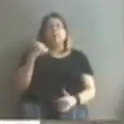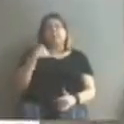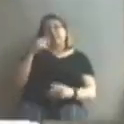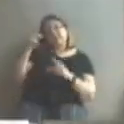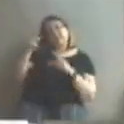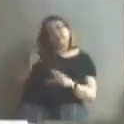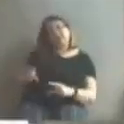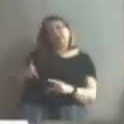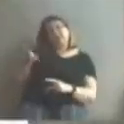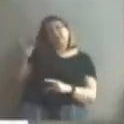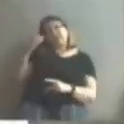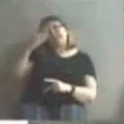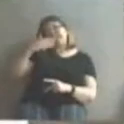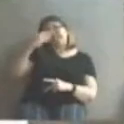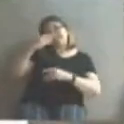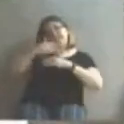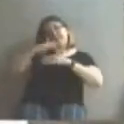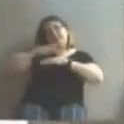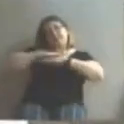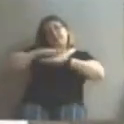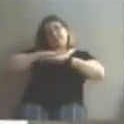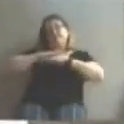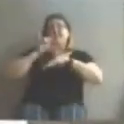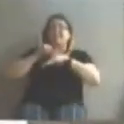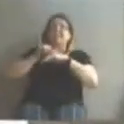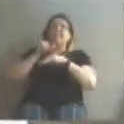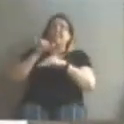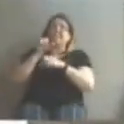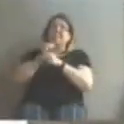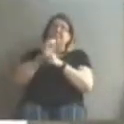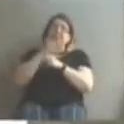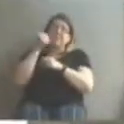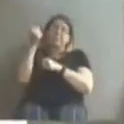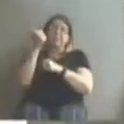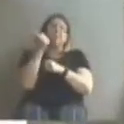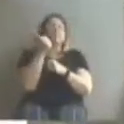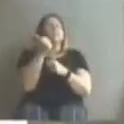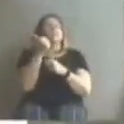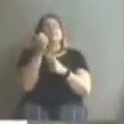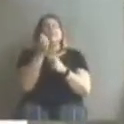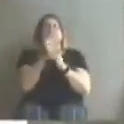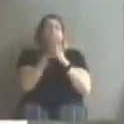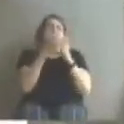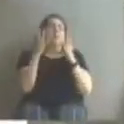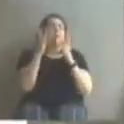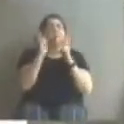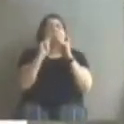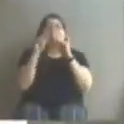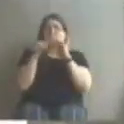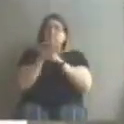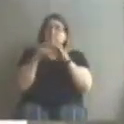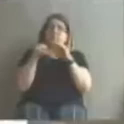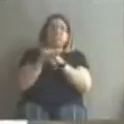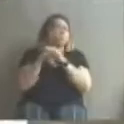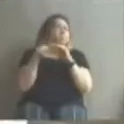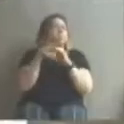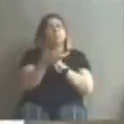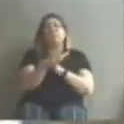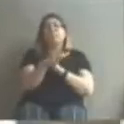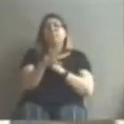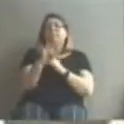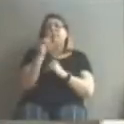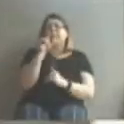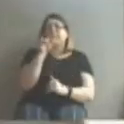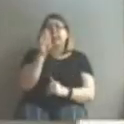is actually at the front desk, which works much better. There's a lot of traffic that comes into the LAM building because that's